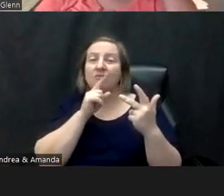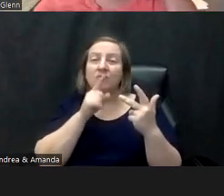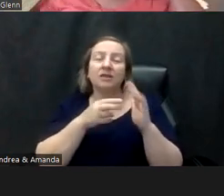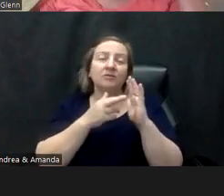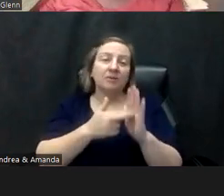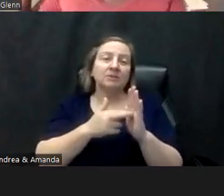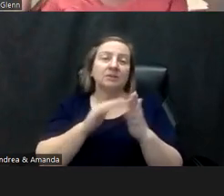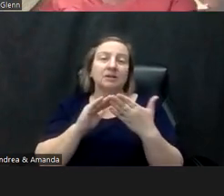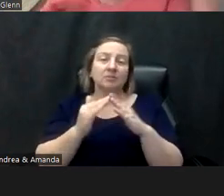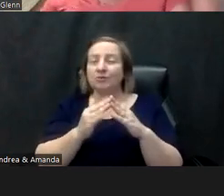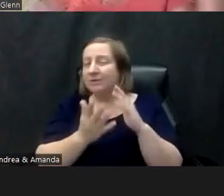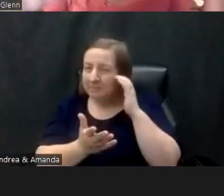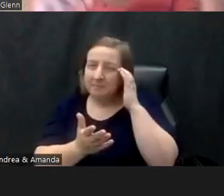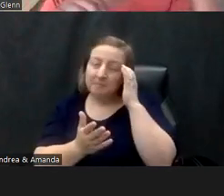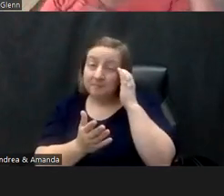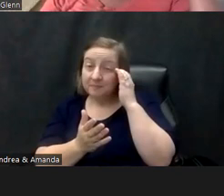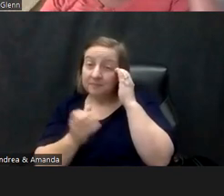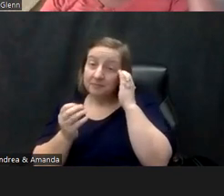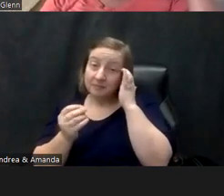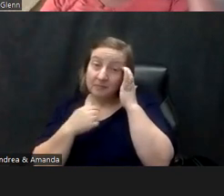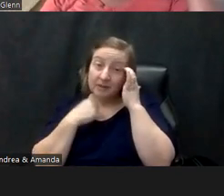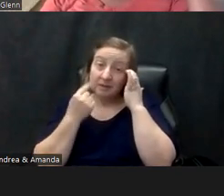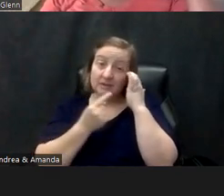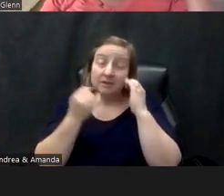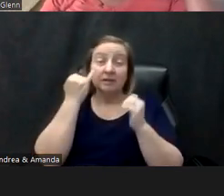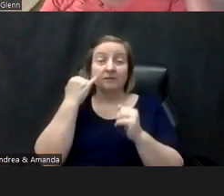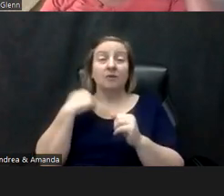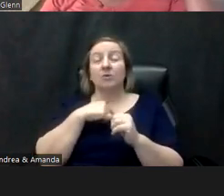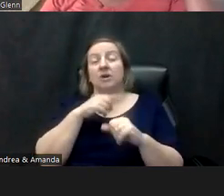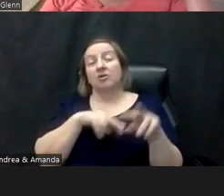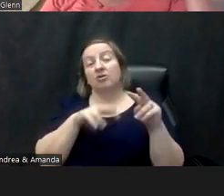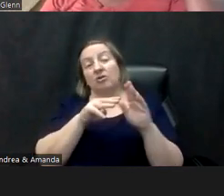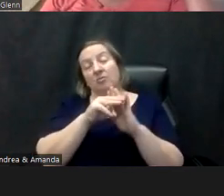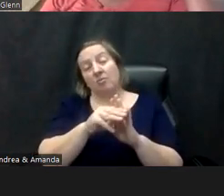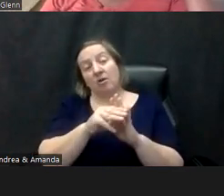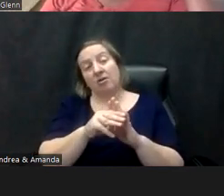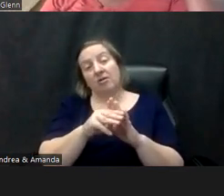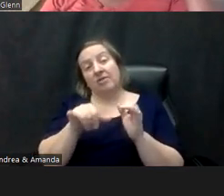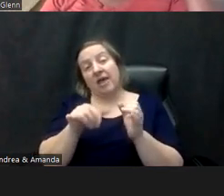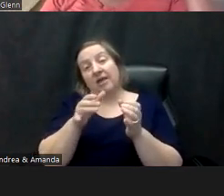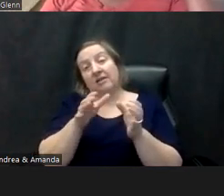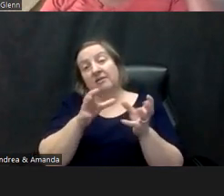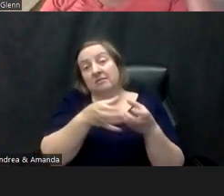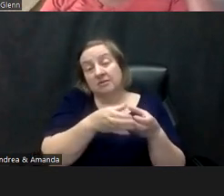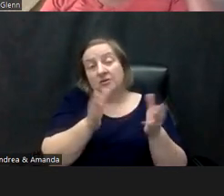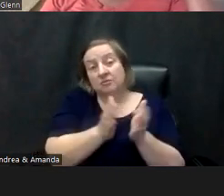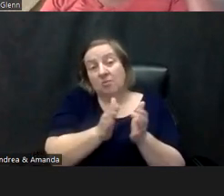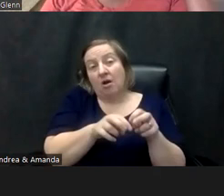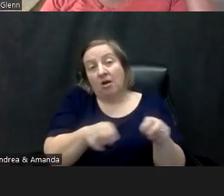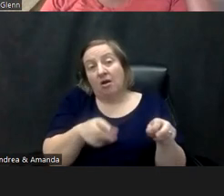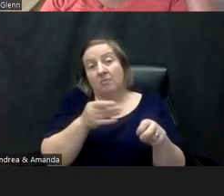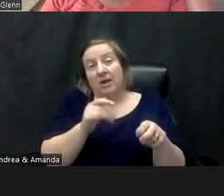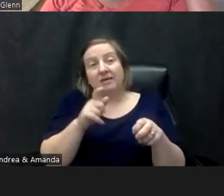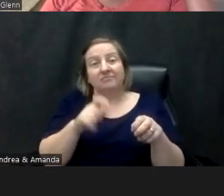representative of the community. So I'm thinking that if we look at a model where it's breaking down into smaller panels, they would be no smaller